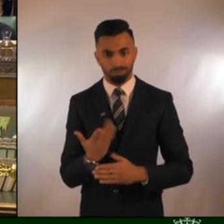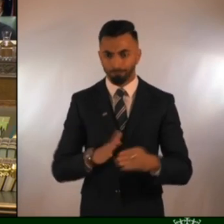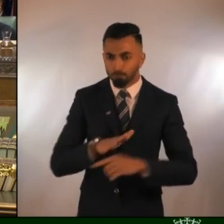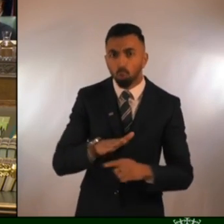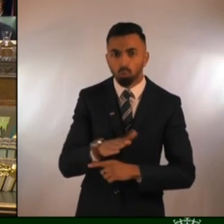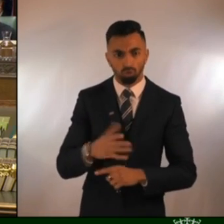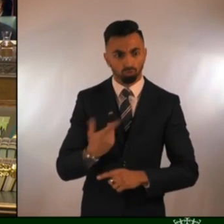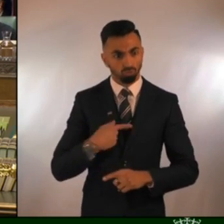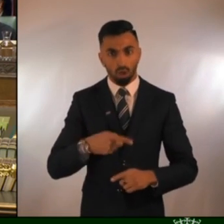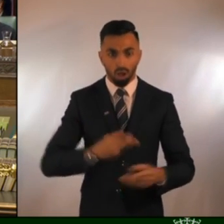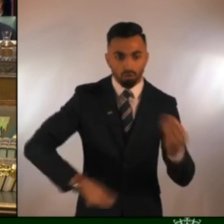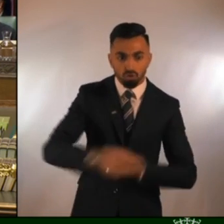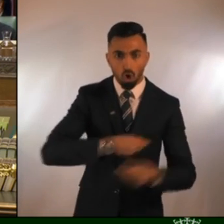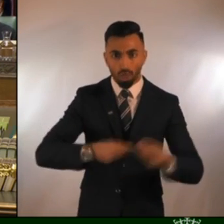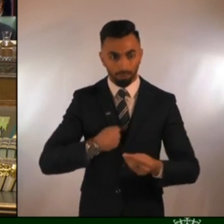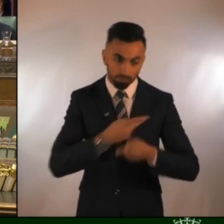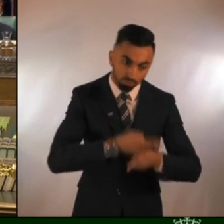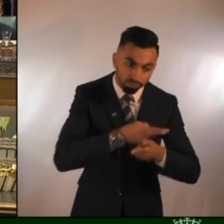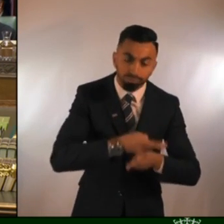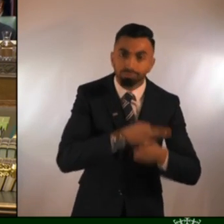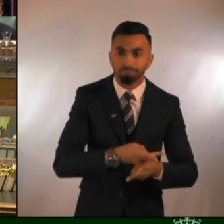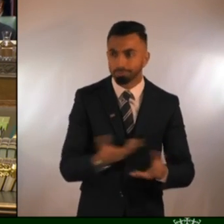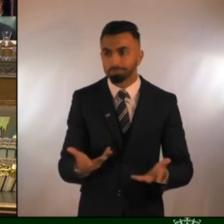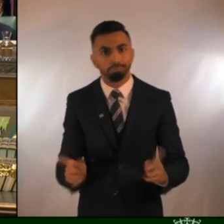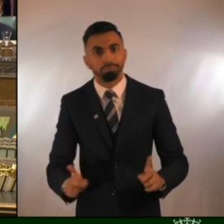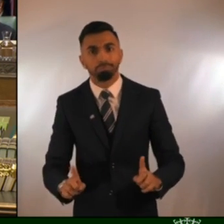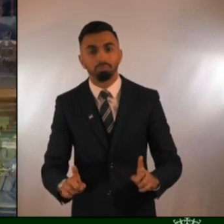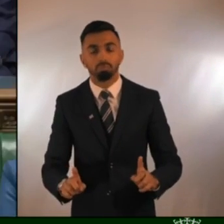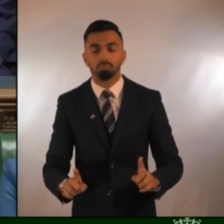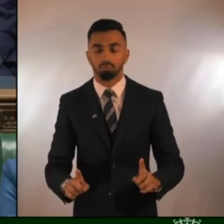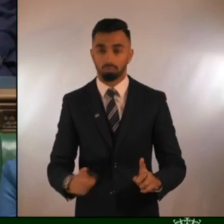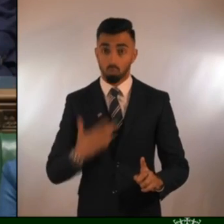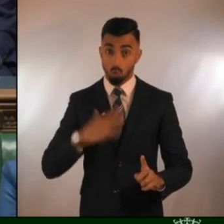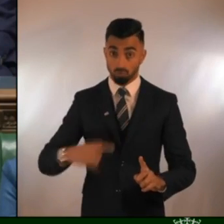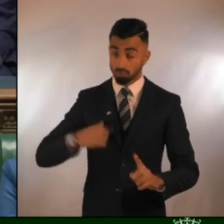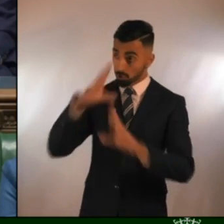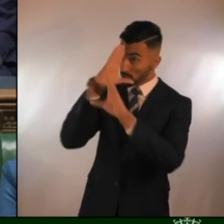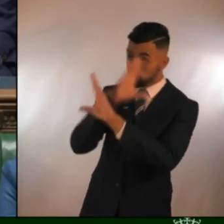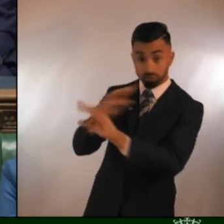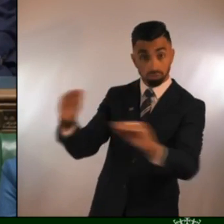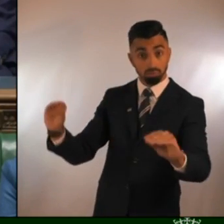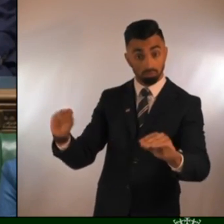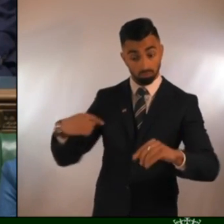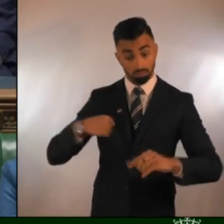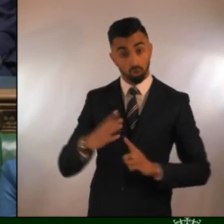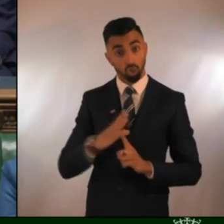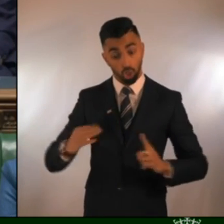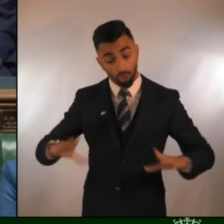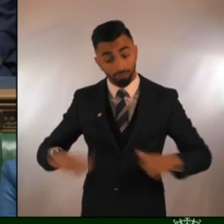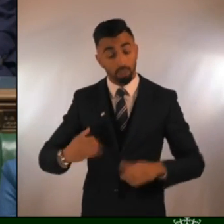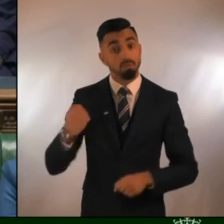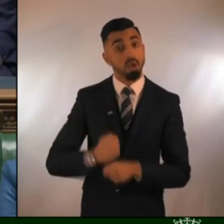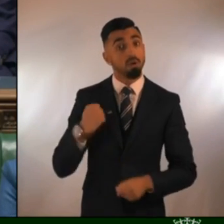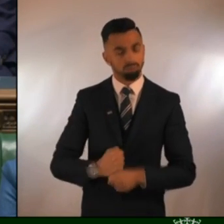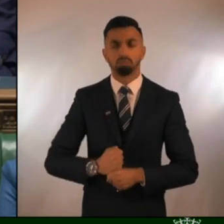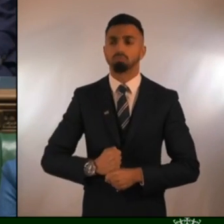everyone needs to know is that we are doing everything we can to keep this country and our people